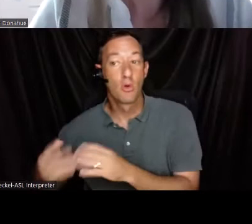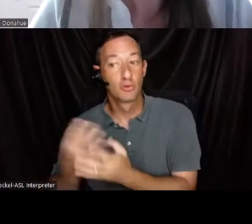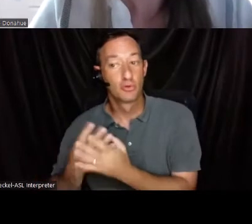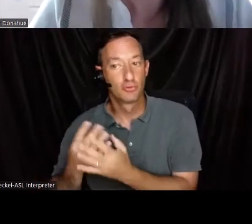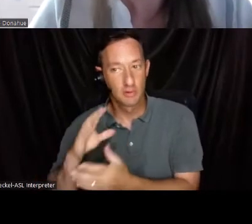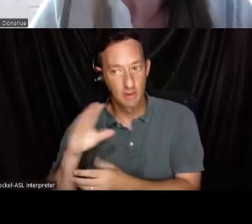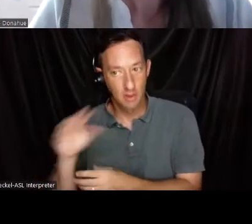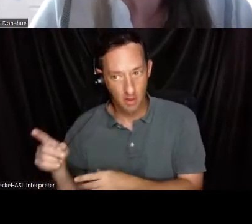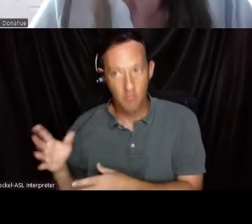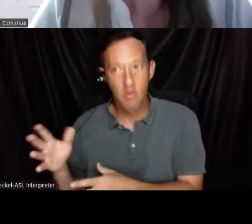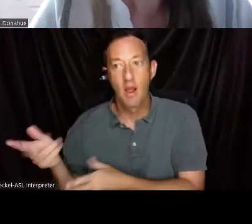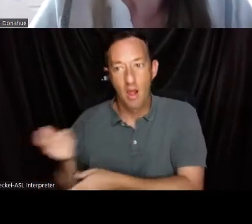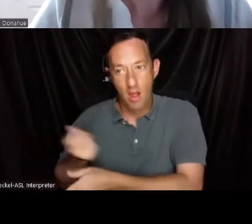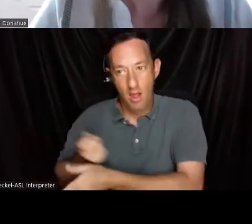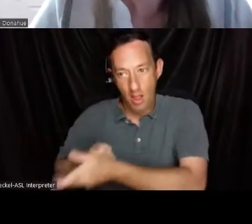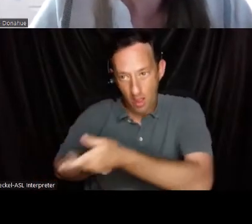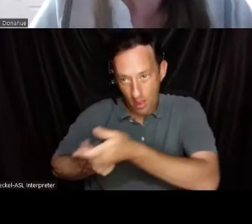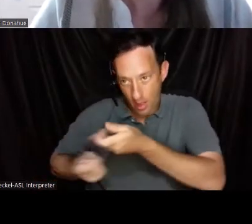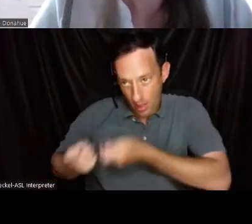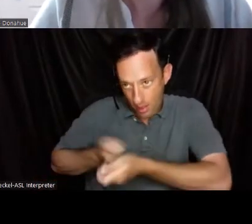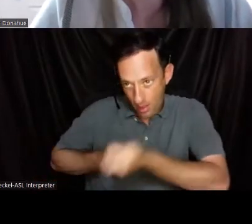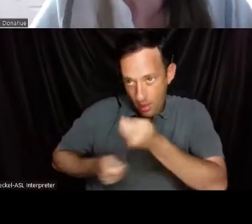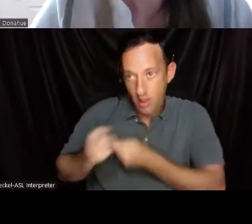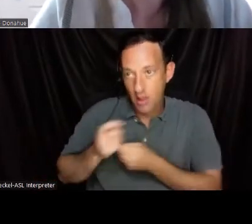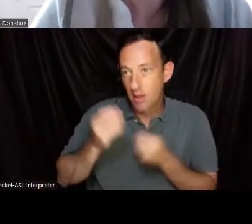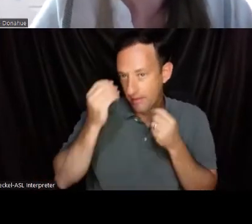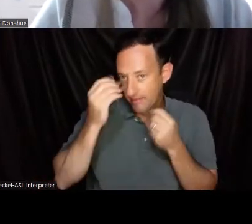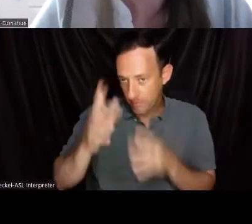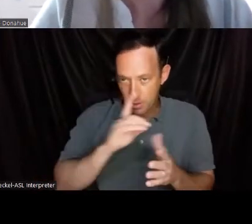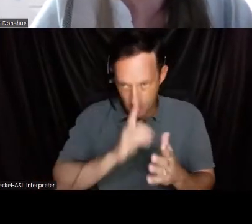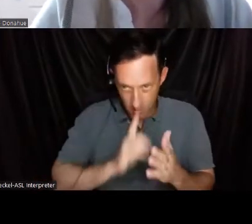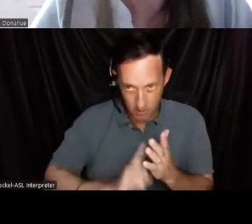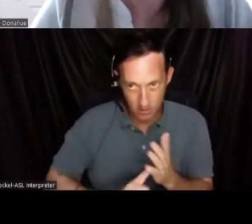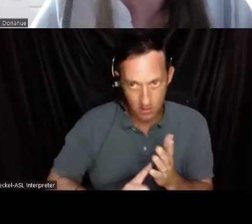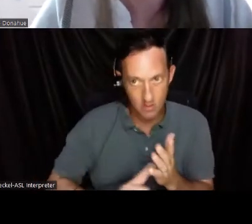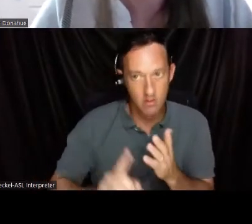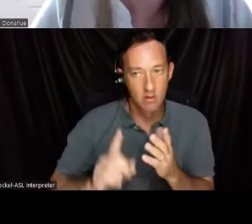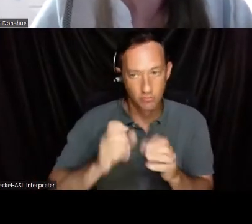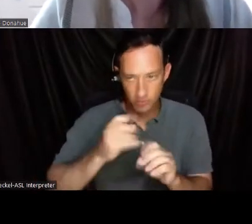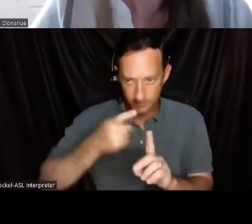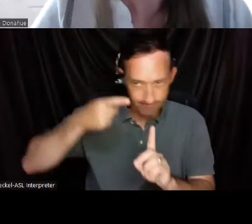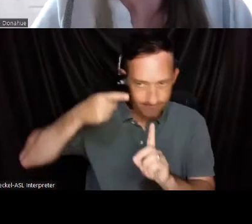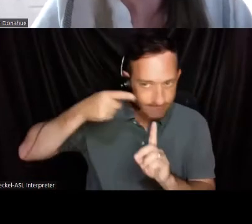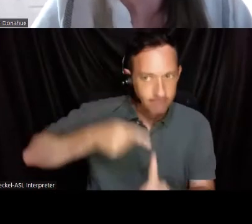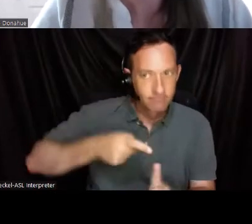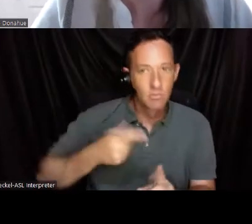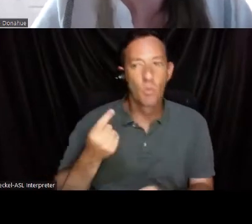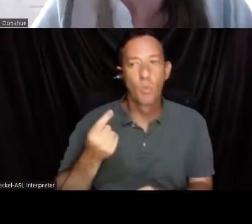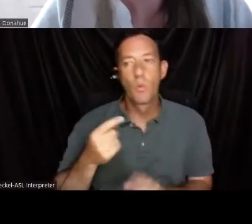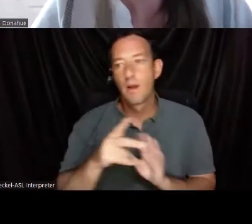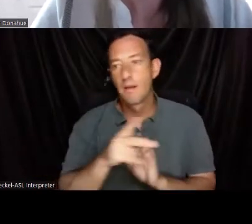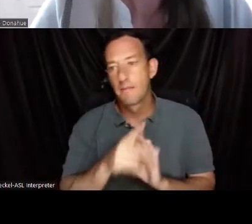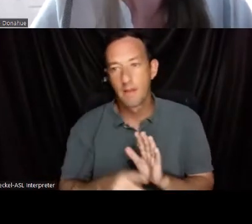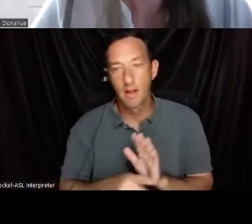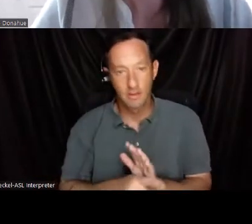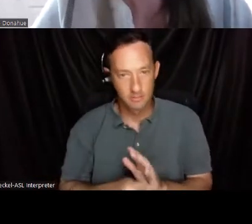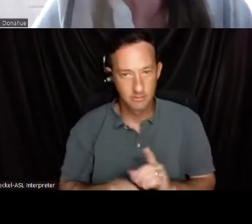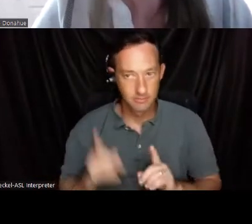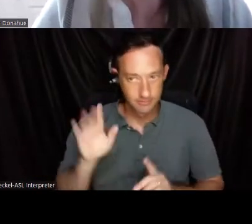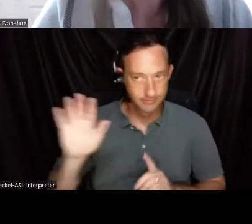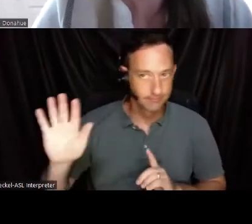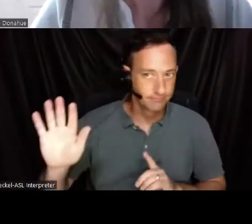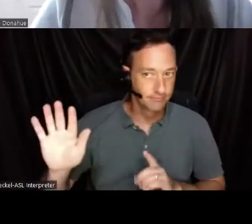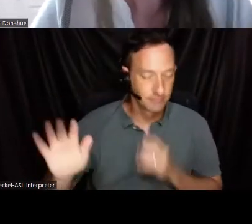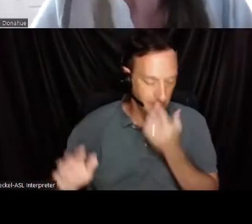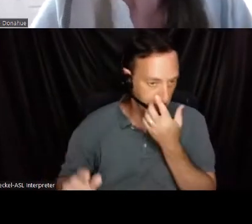of information for you to explore to try to hone down on what the actual policy or practice is. So